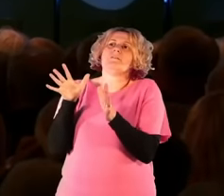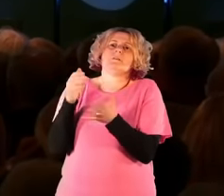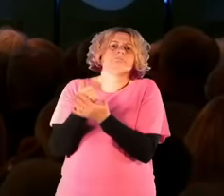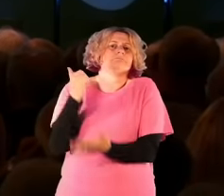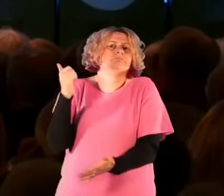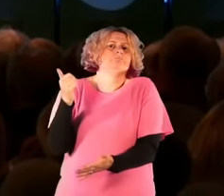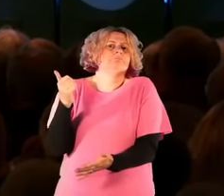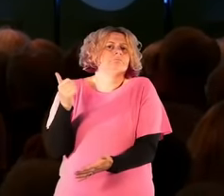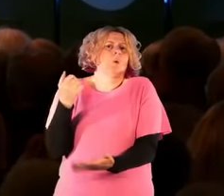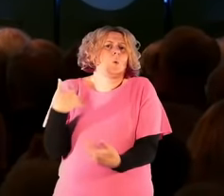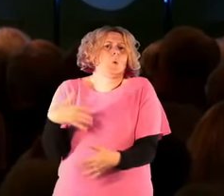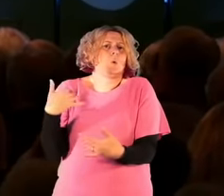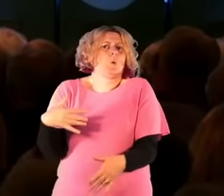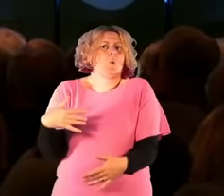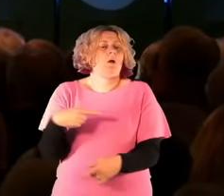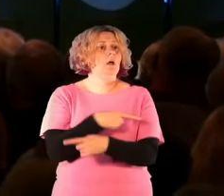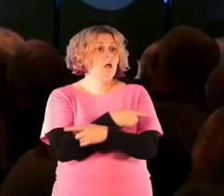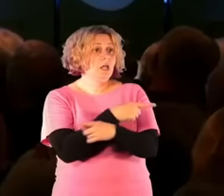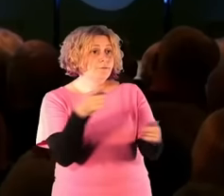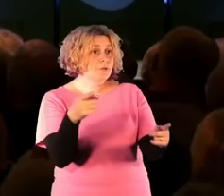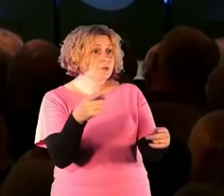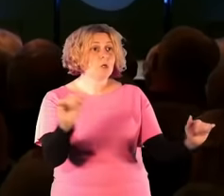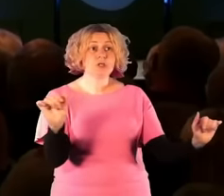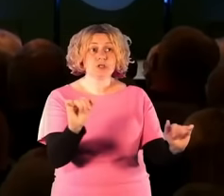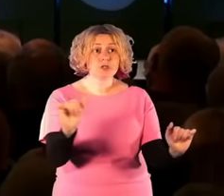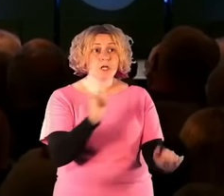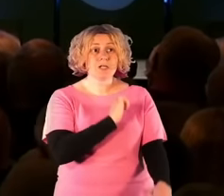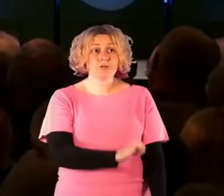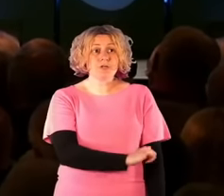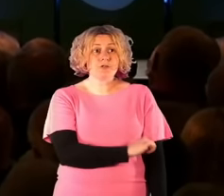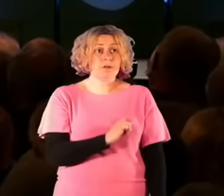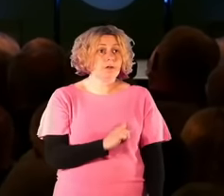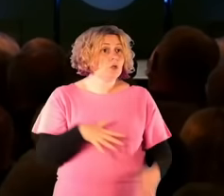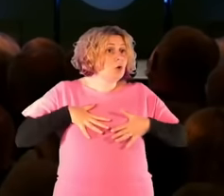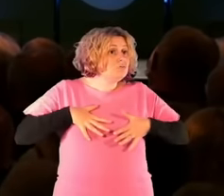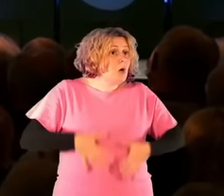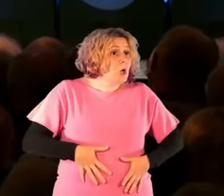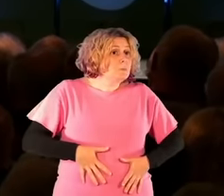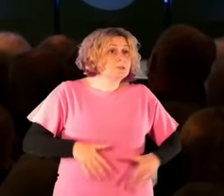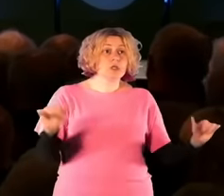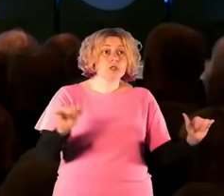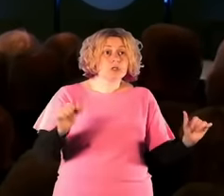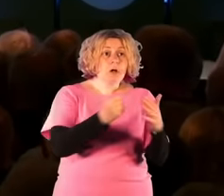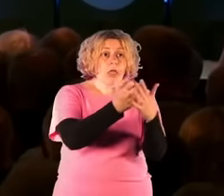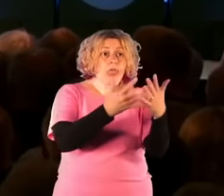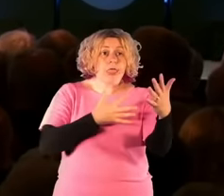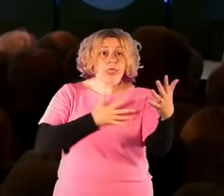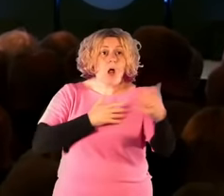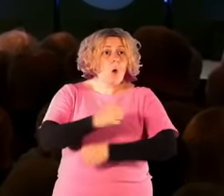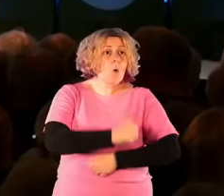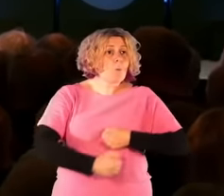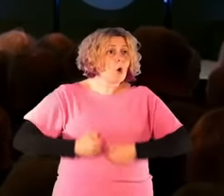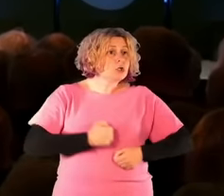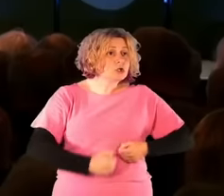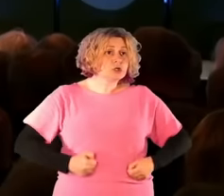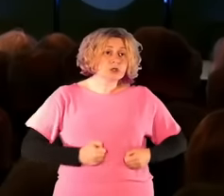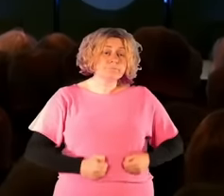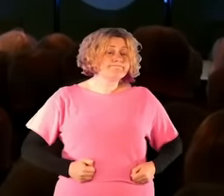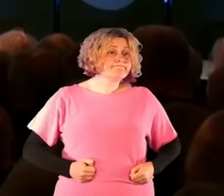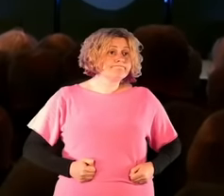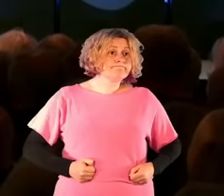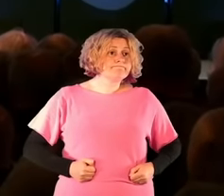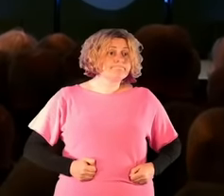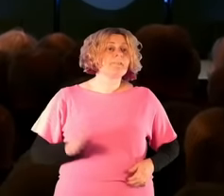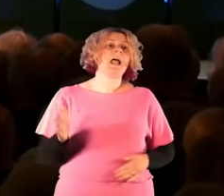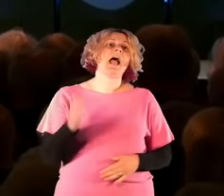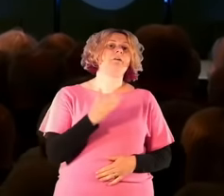not a Christian tonight, if your robes have not been washed in the blood of the Lamb, that's not your destiny. Every human being is eternal.